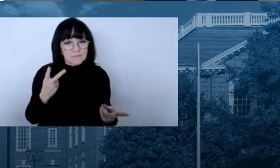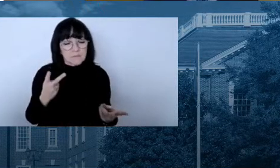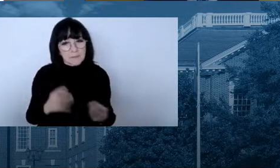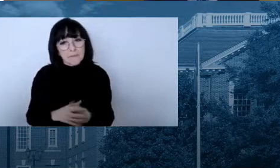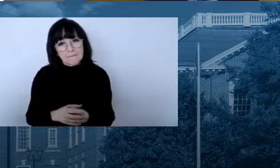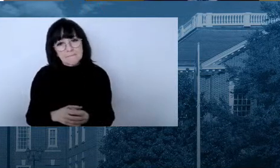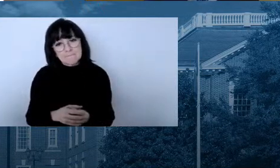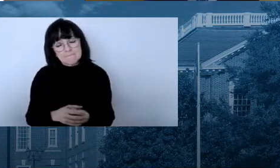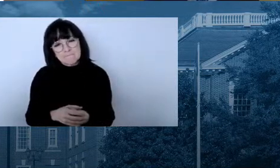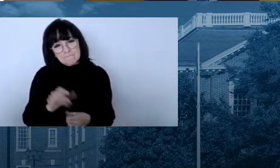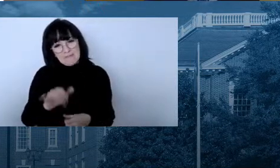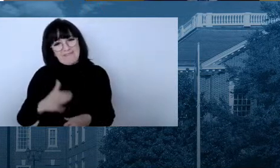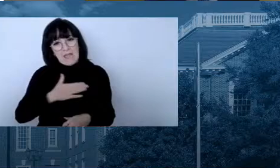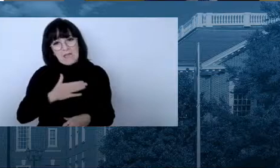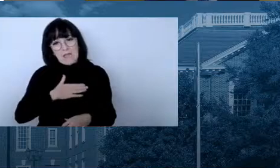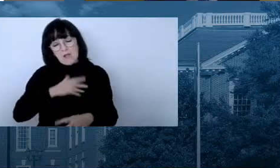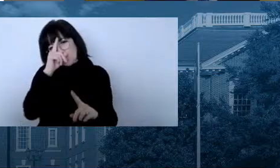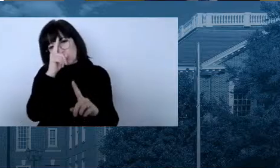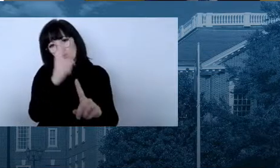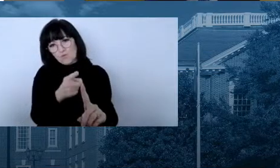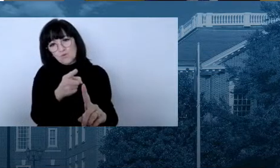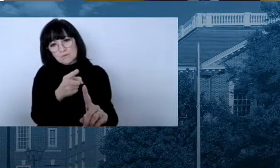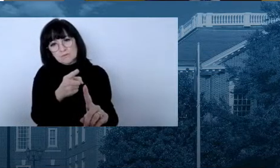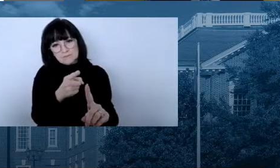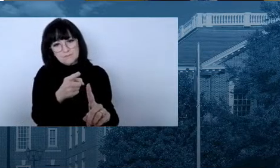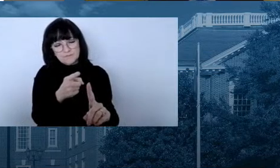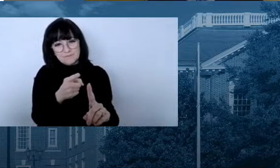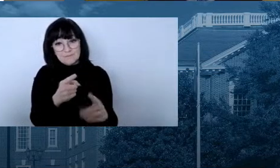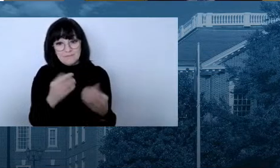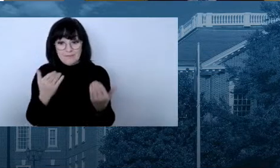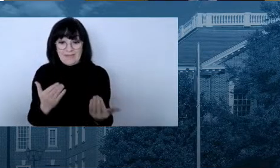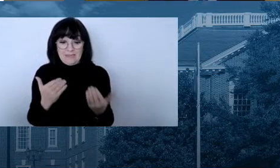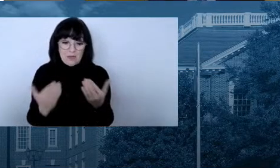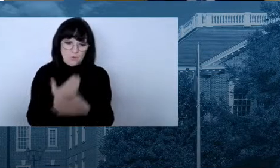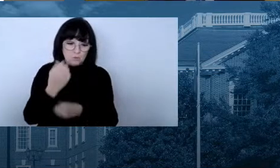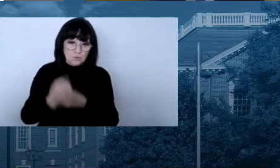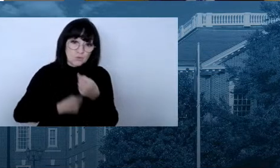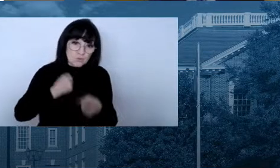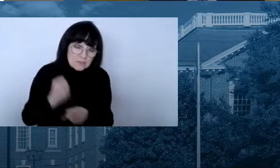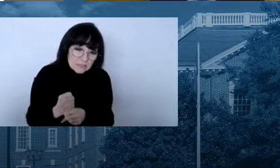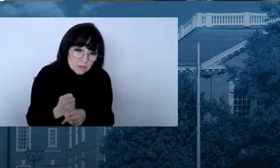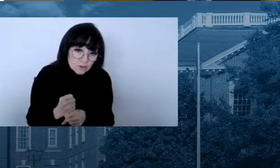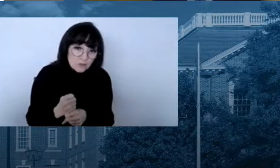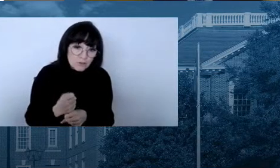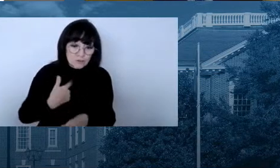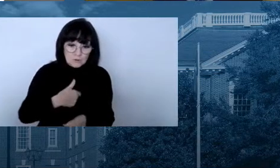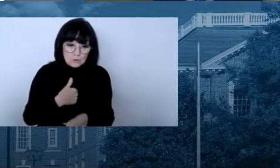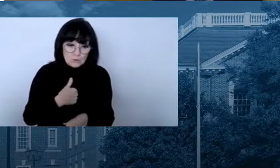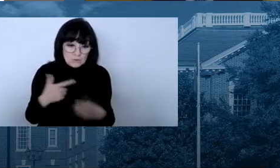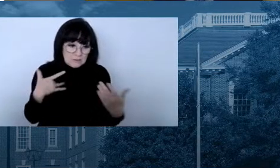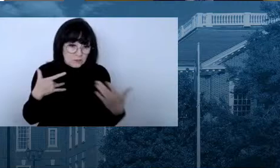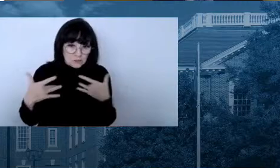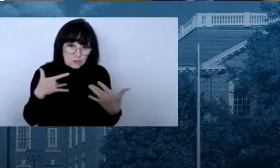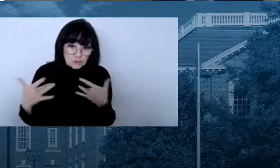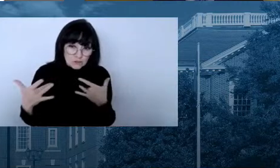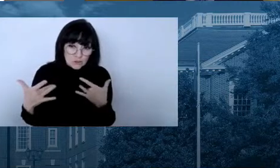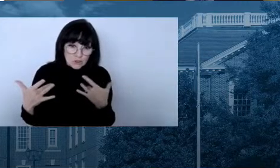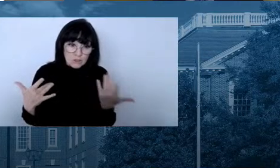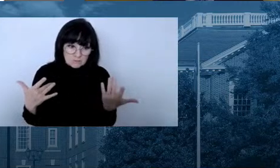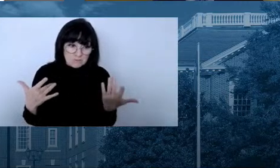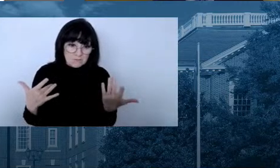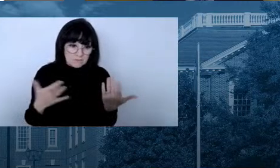objective. And so, as we move into the new year, are we concerned with the surge about whether it can penetrate